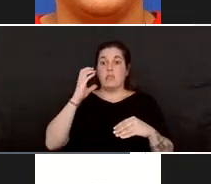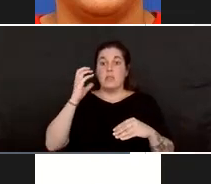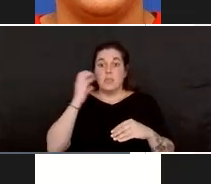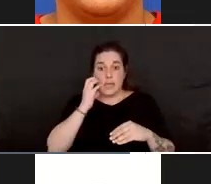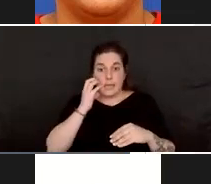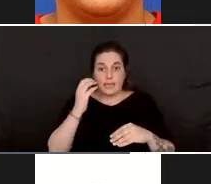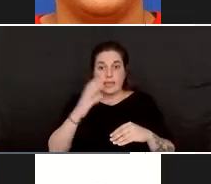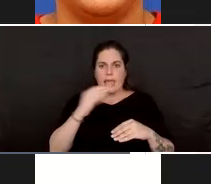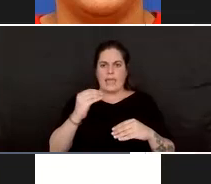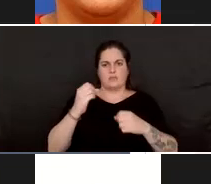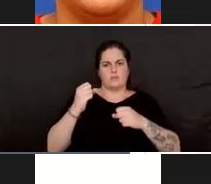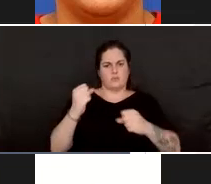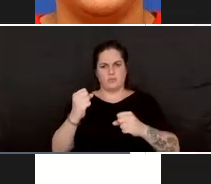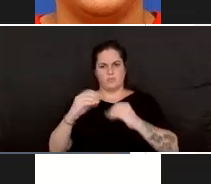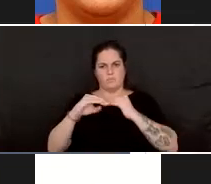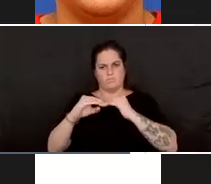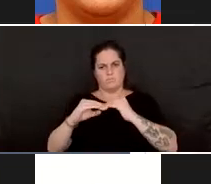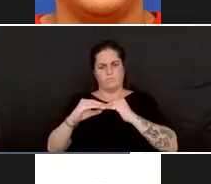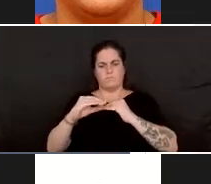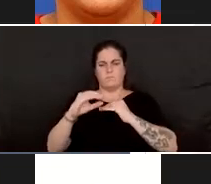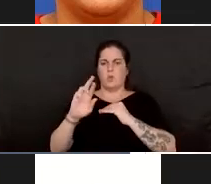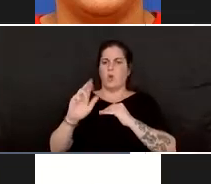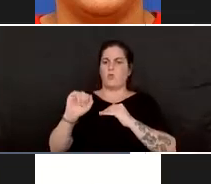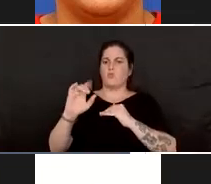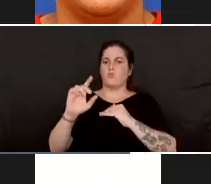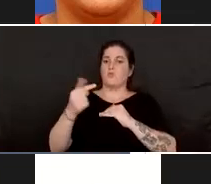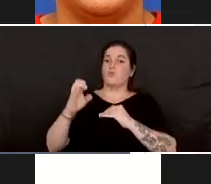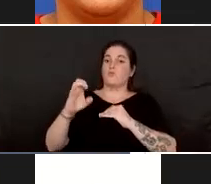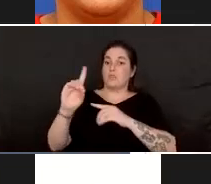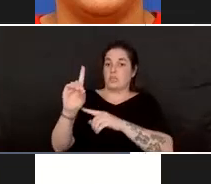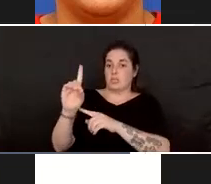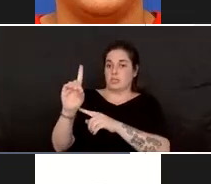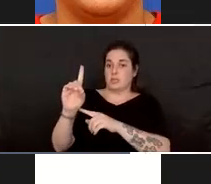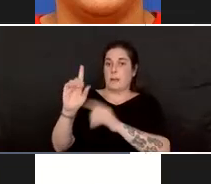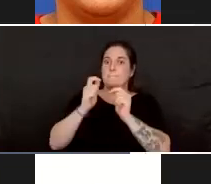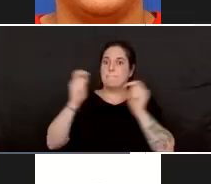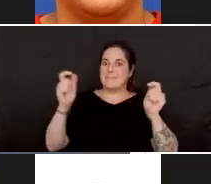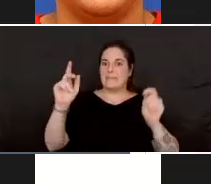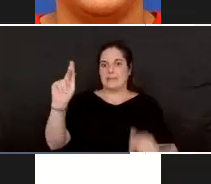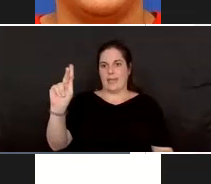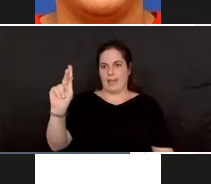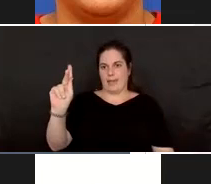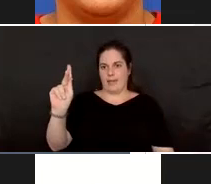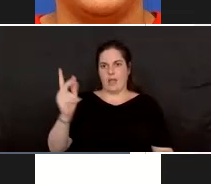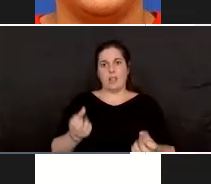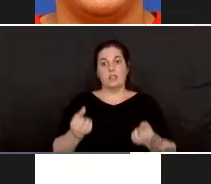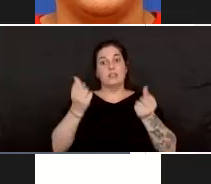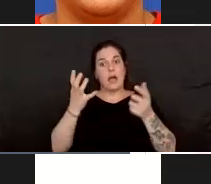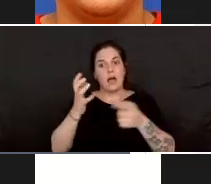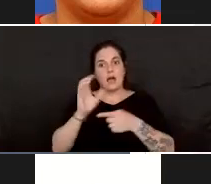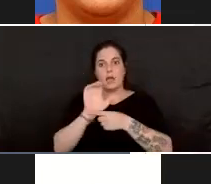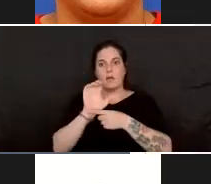extremely rigid, and it has a tremendously large K, because you would have to apply a lot of